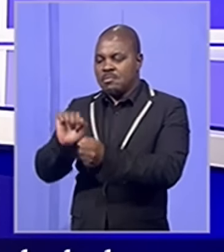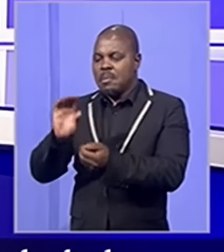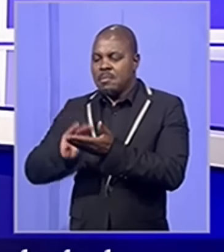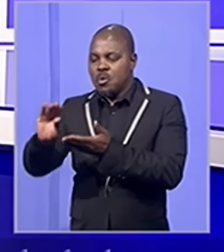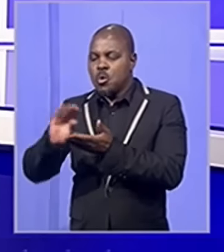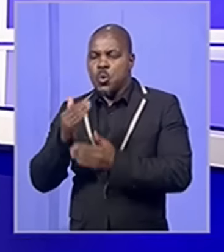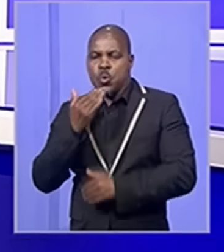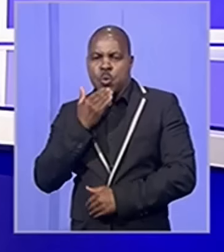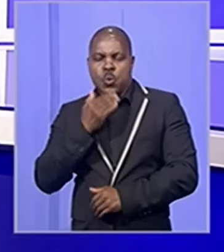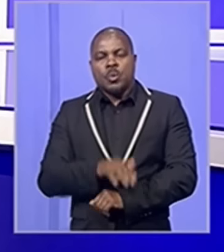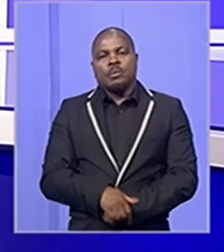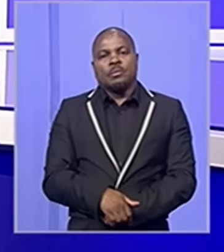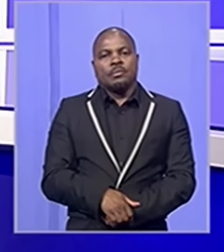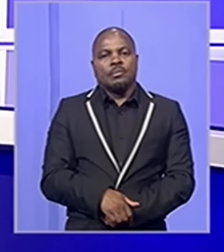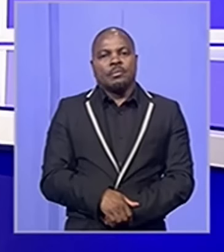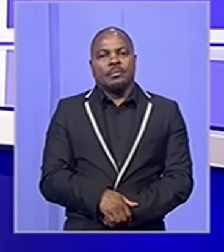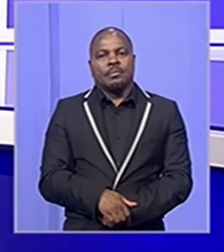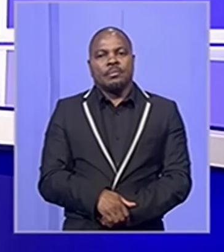matlole.